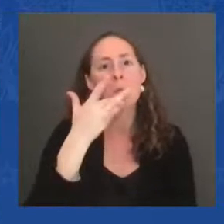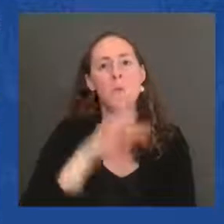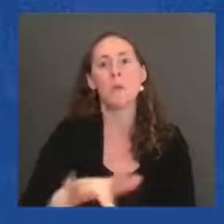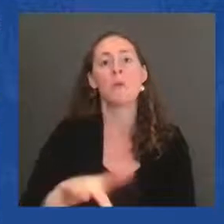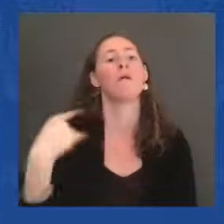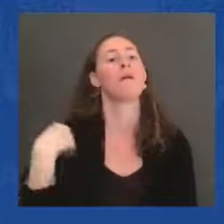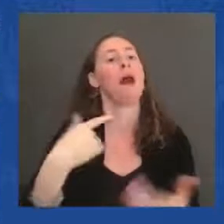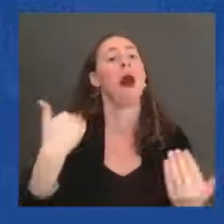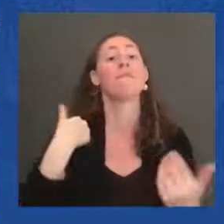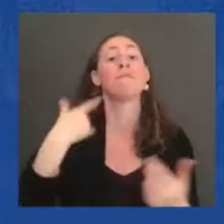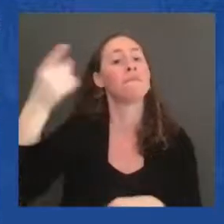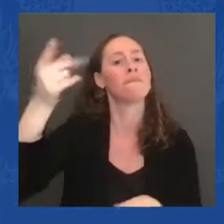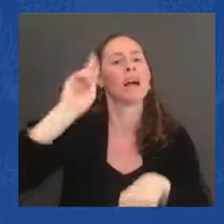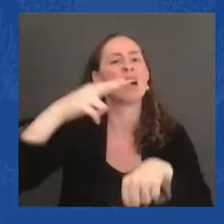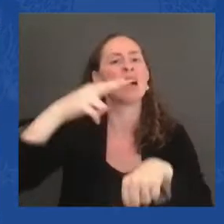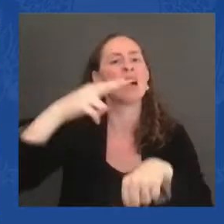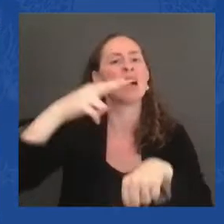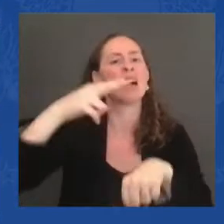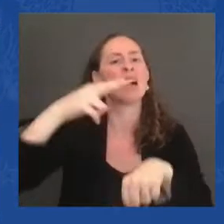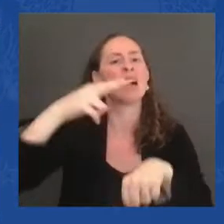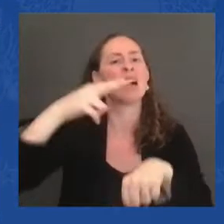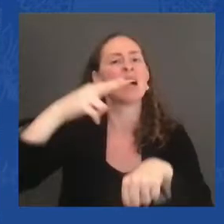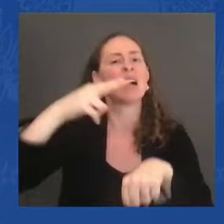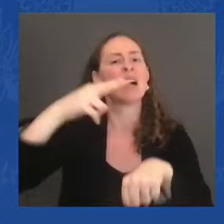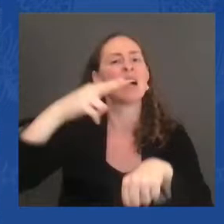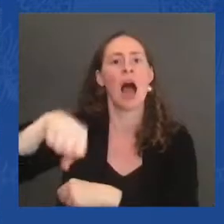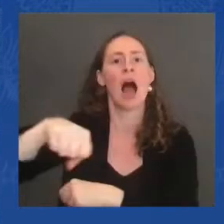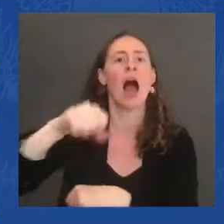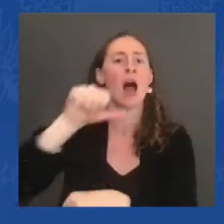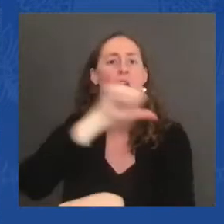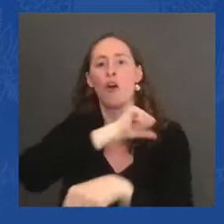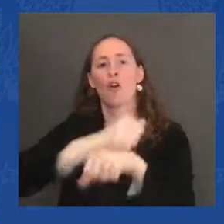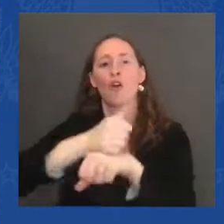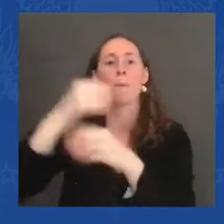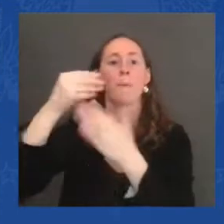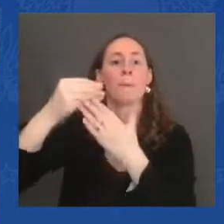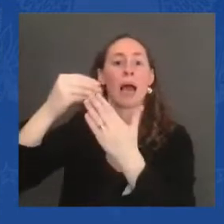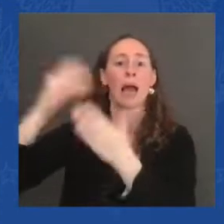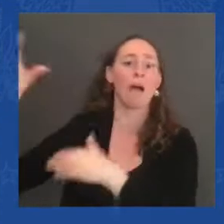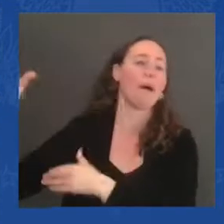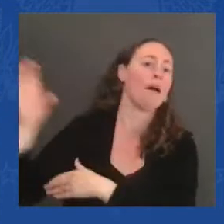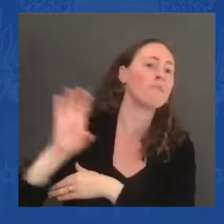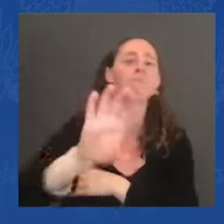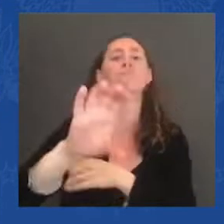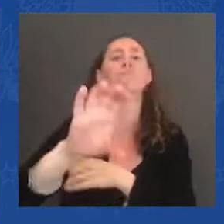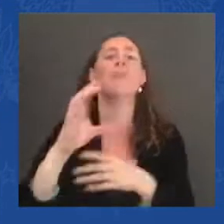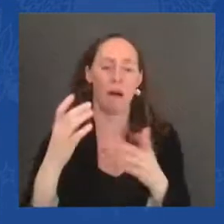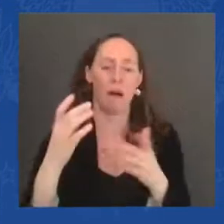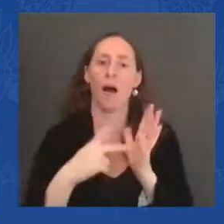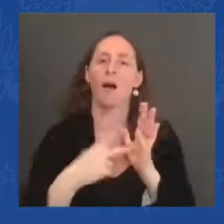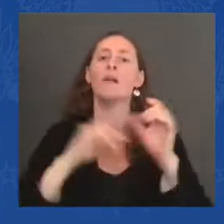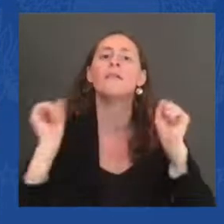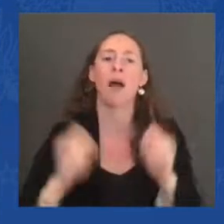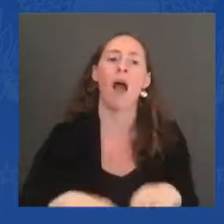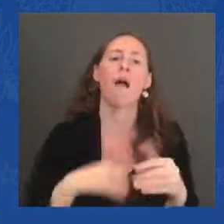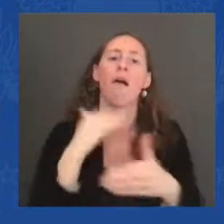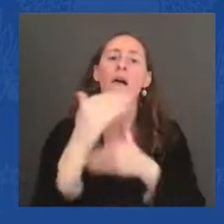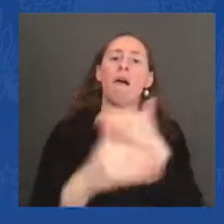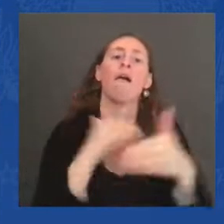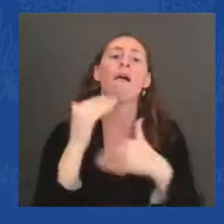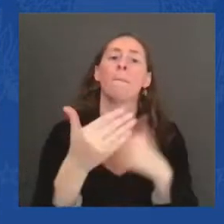able to restart production of bringing a lot of people back to work,